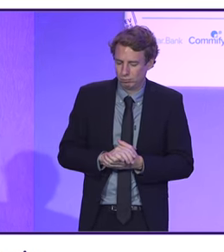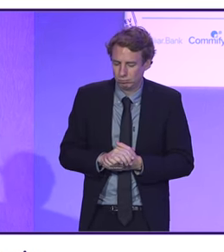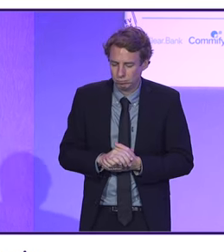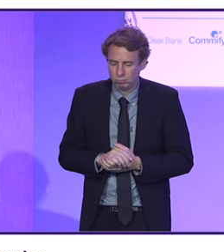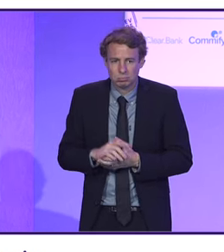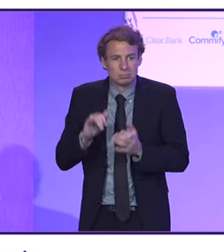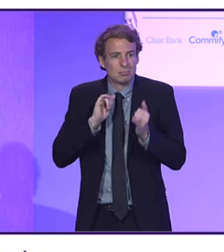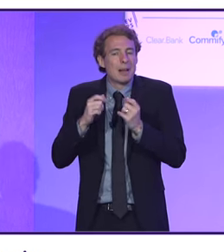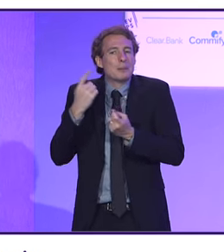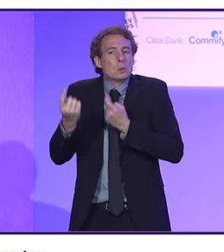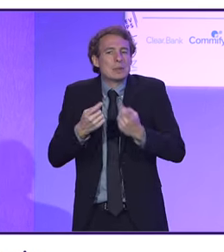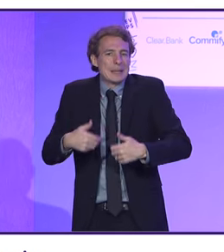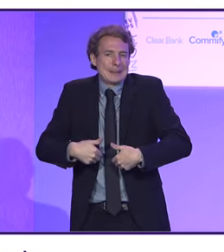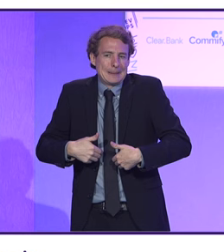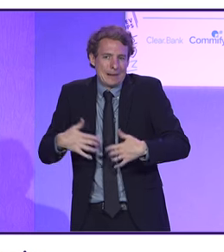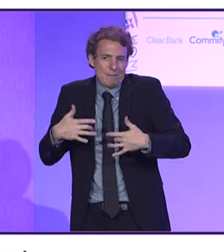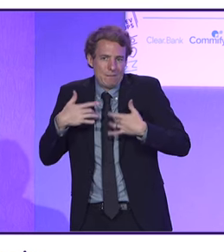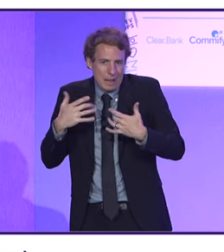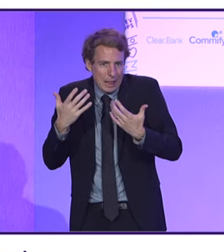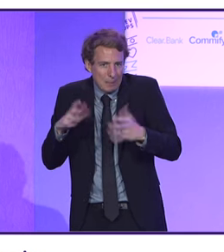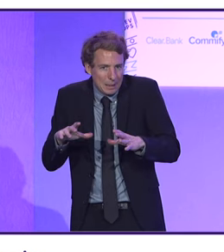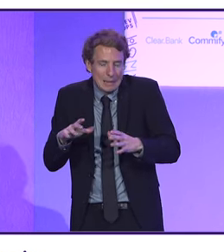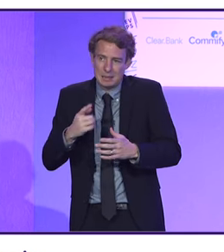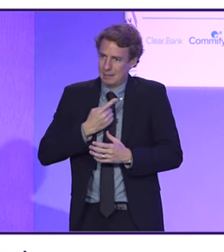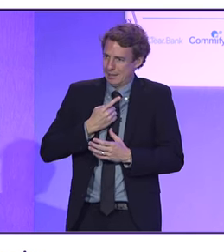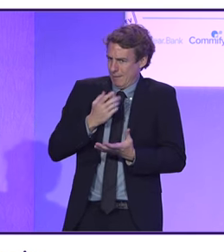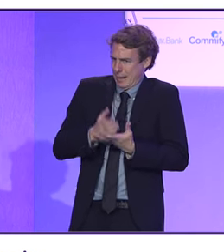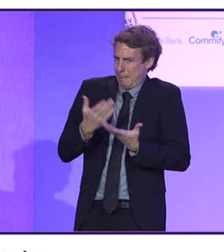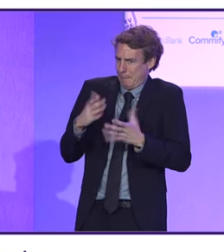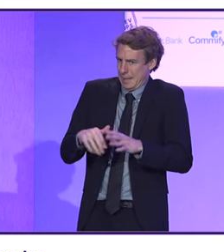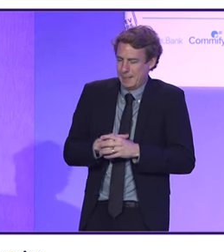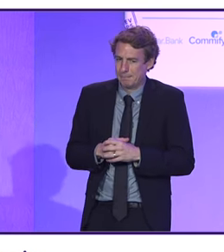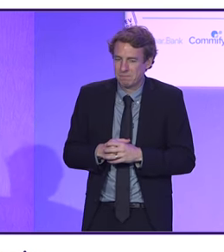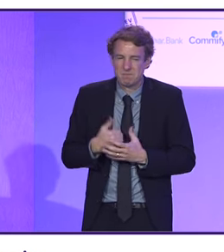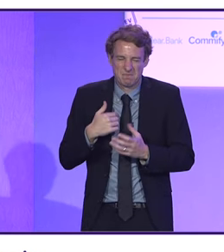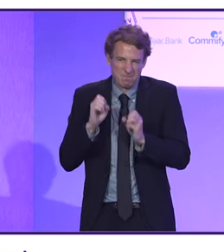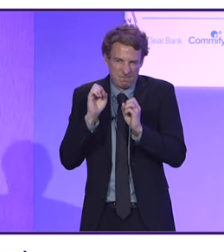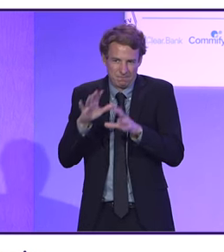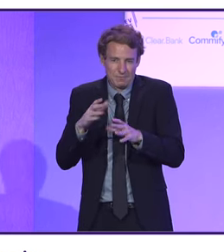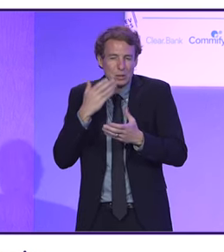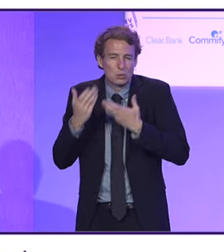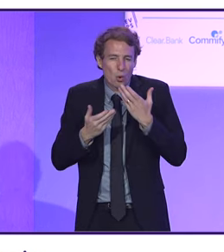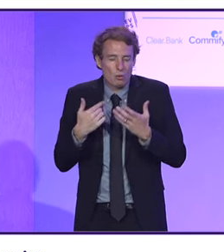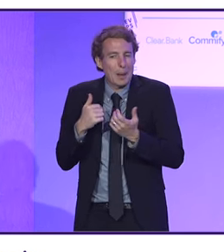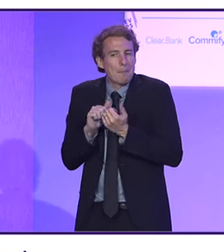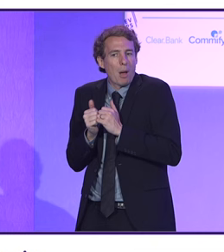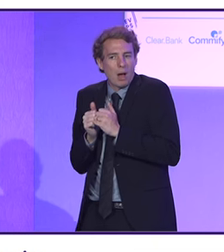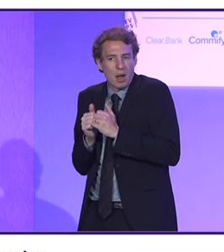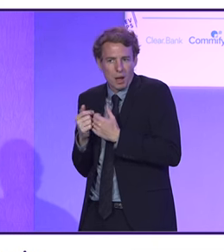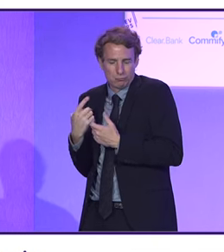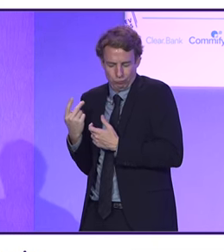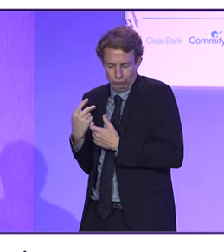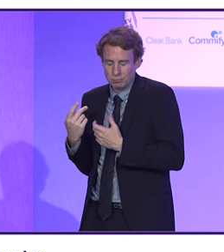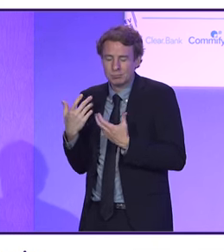what I felt over the time. And this is a story about a dog walk with my partner. See, my partner isn't a software